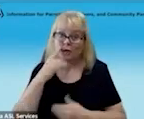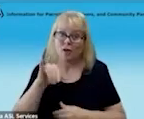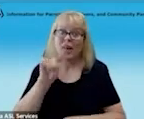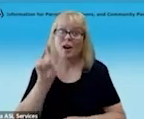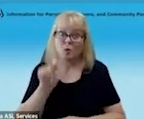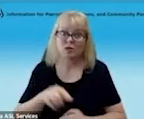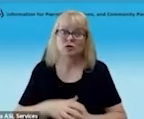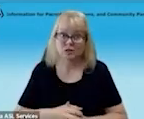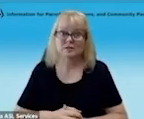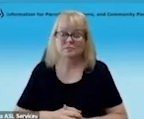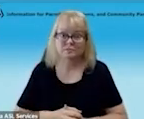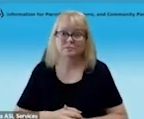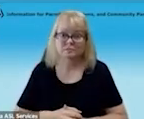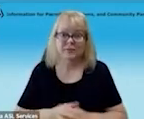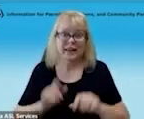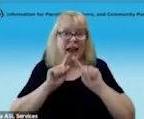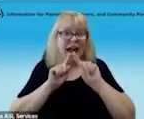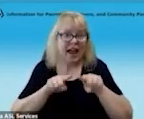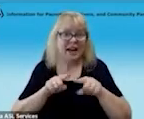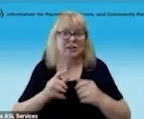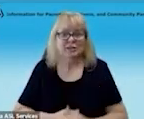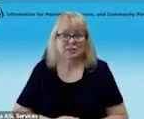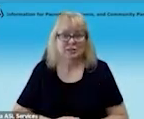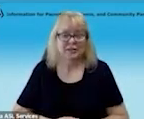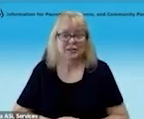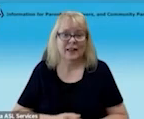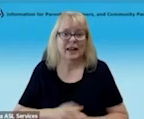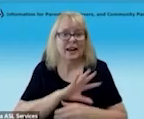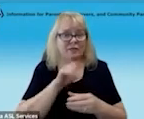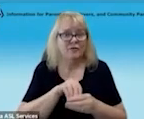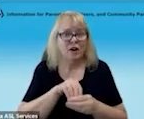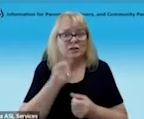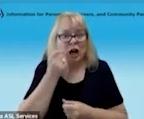and ethnicities been disproportionately affected by COVID-19?